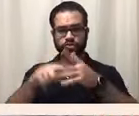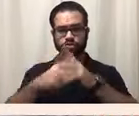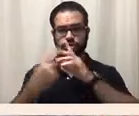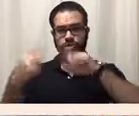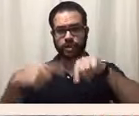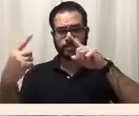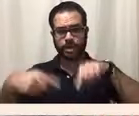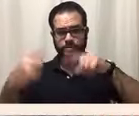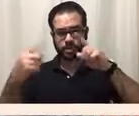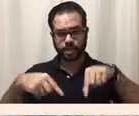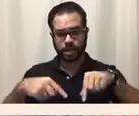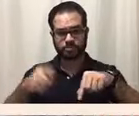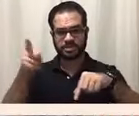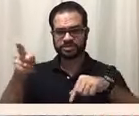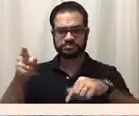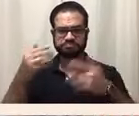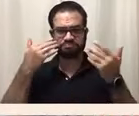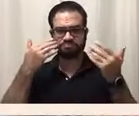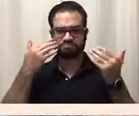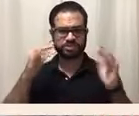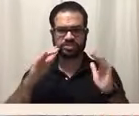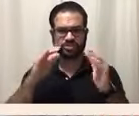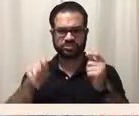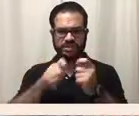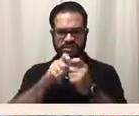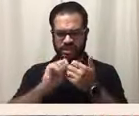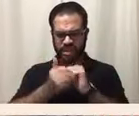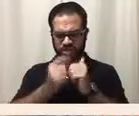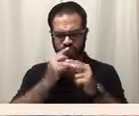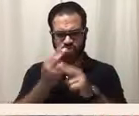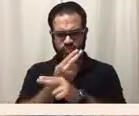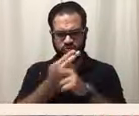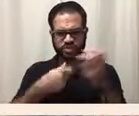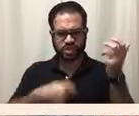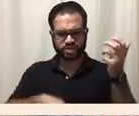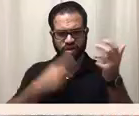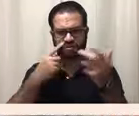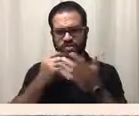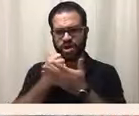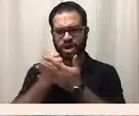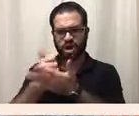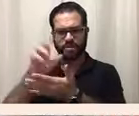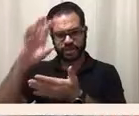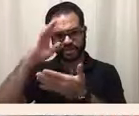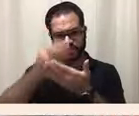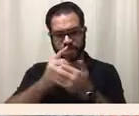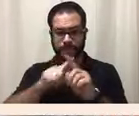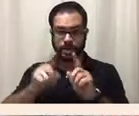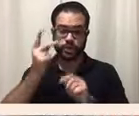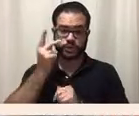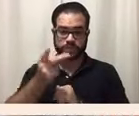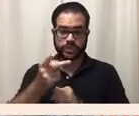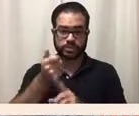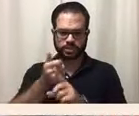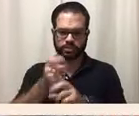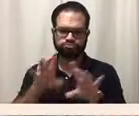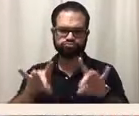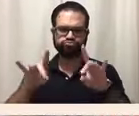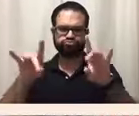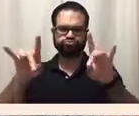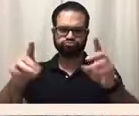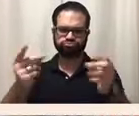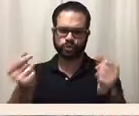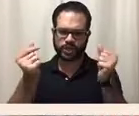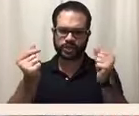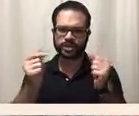he didn't know exactly how to use the guitar to help his son. But as you can see, he caught on pretty quickly. It was a joy